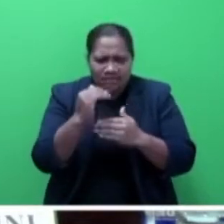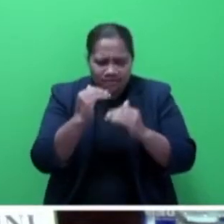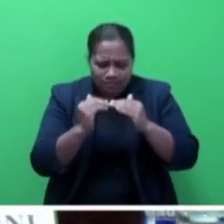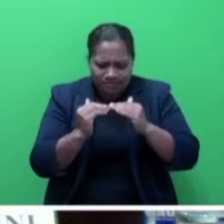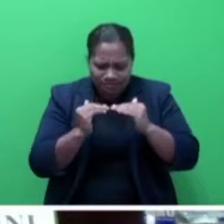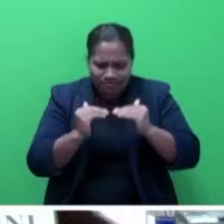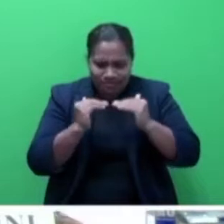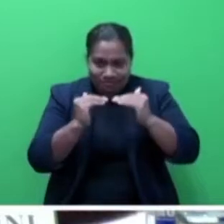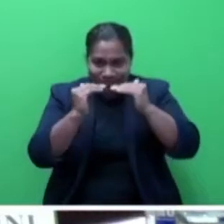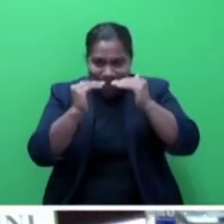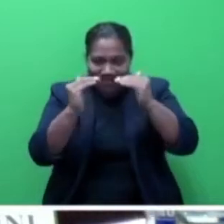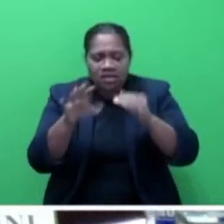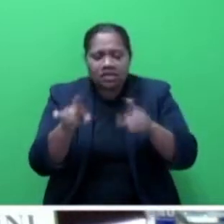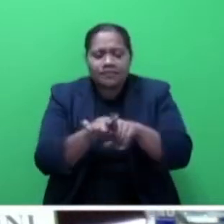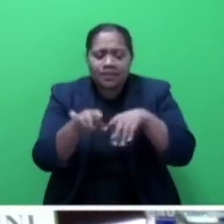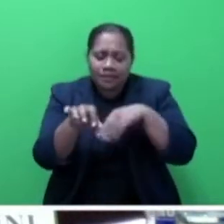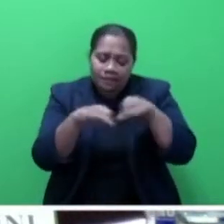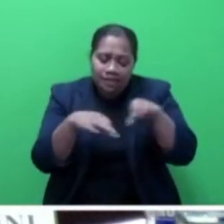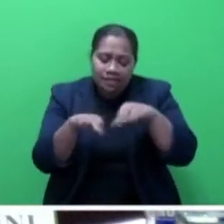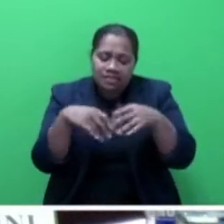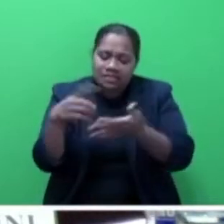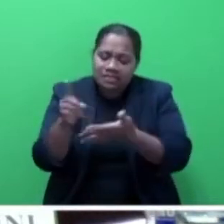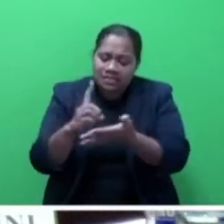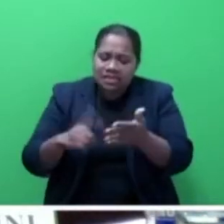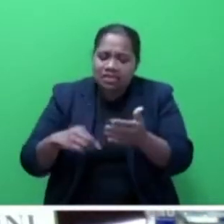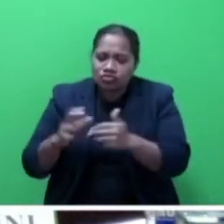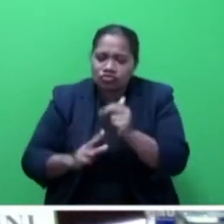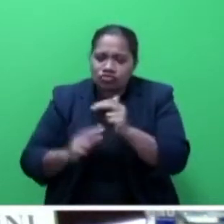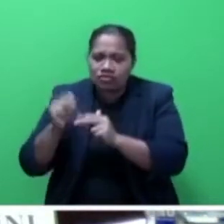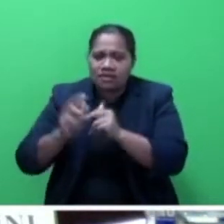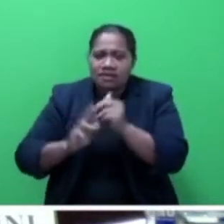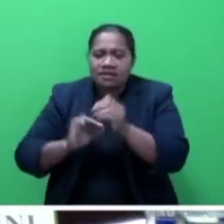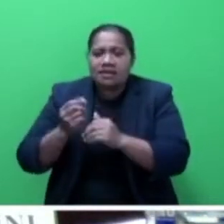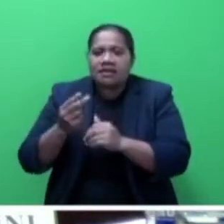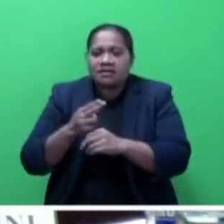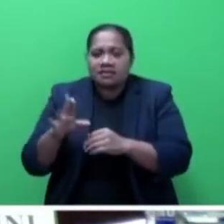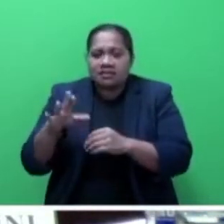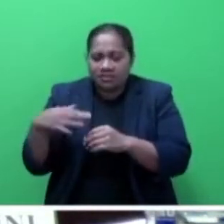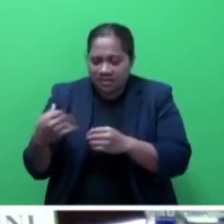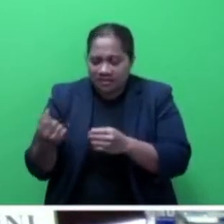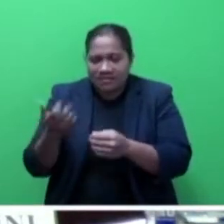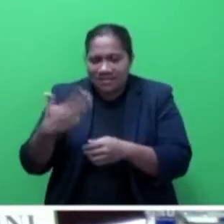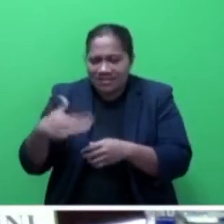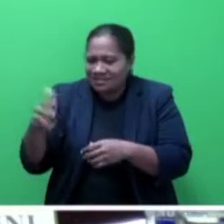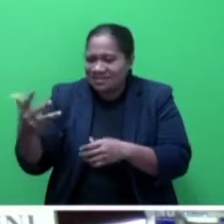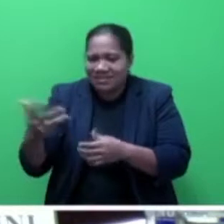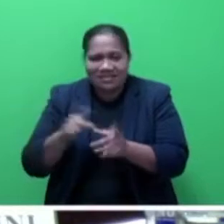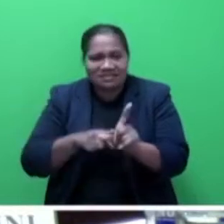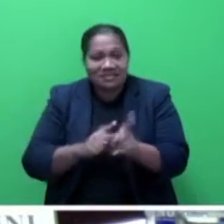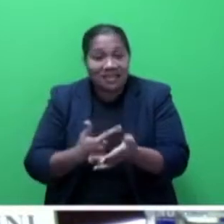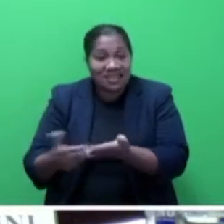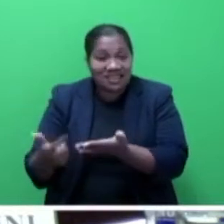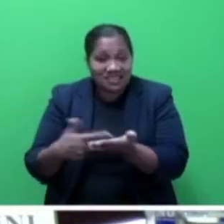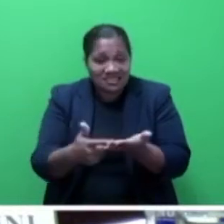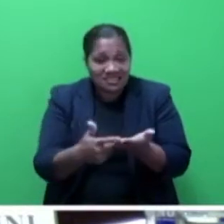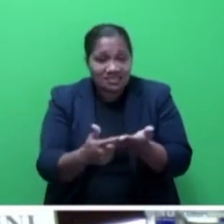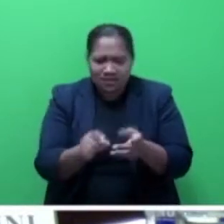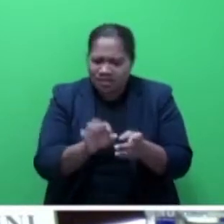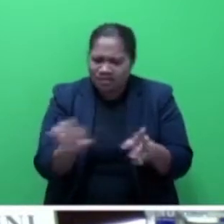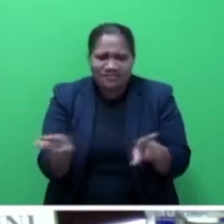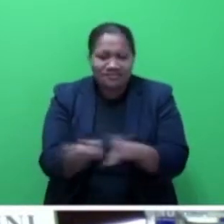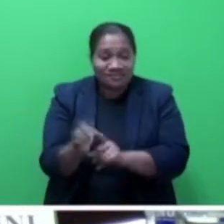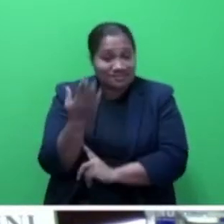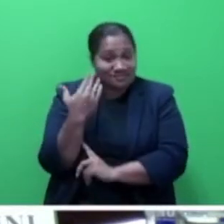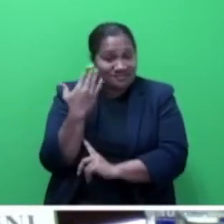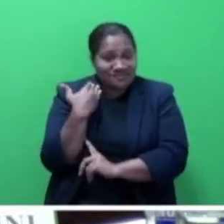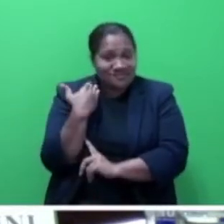as planning, preliminary design, construction, and finally issuance of 99-year leases. Unlike in the past,